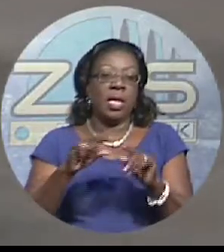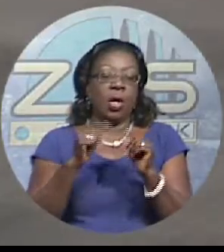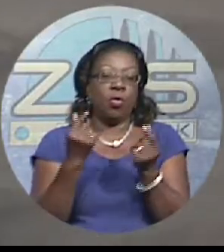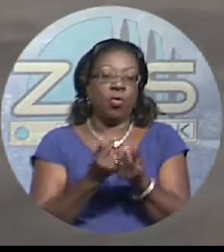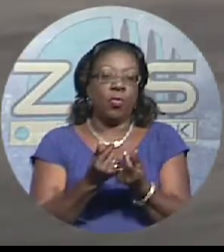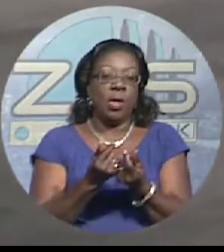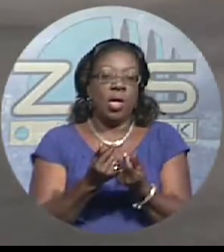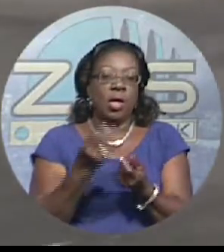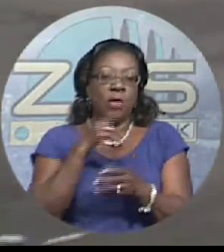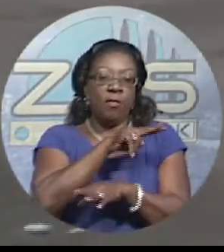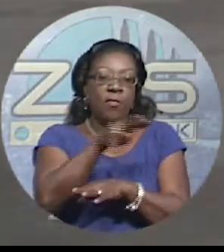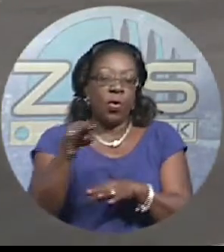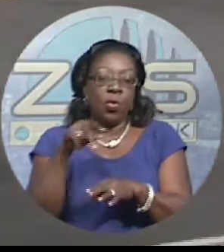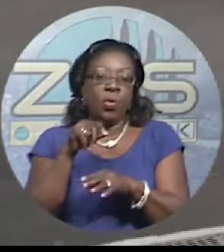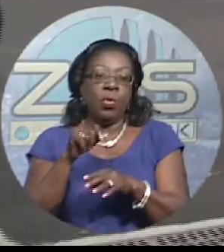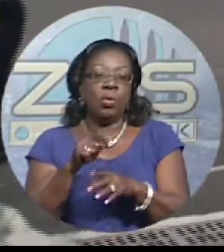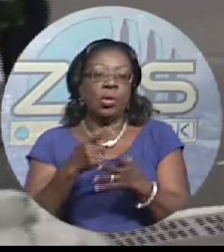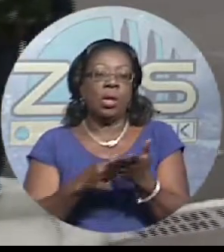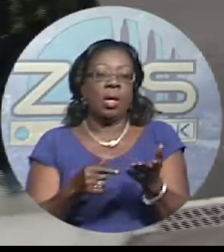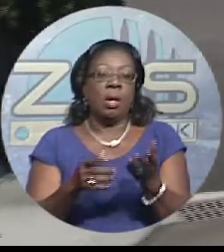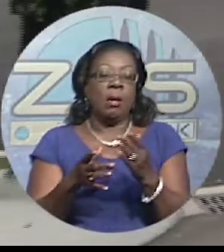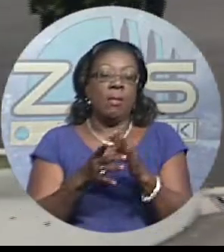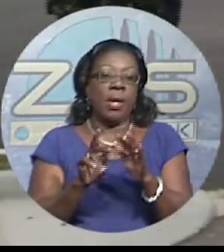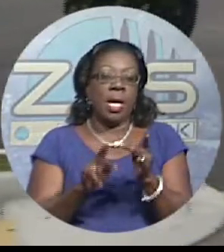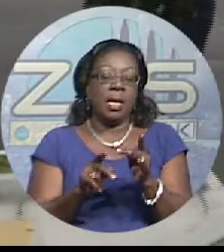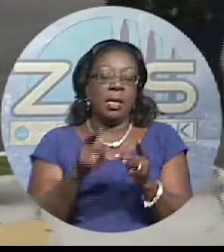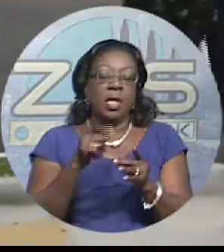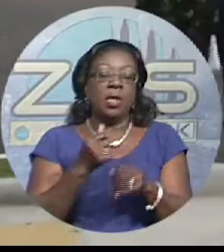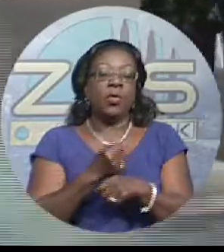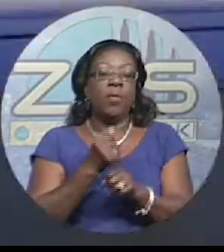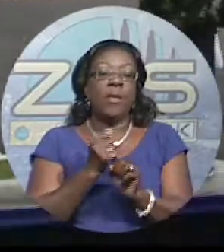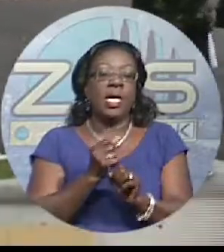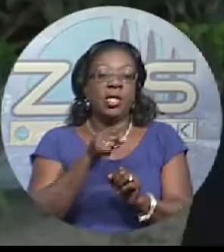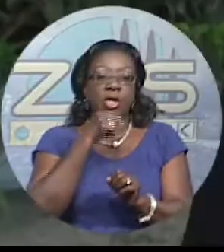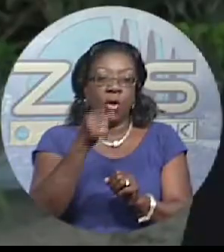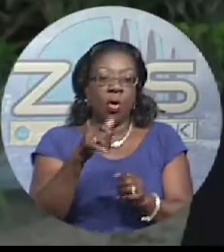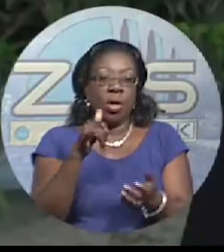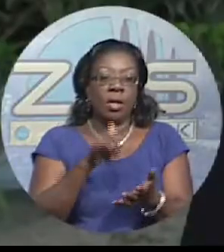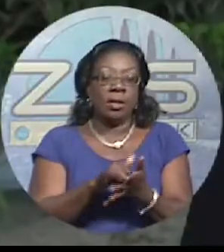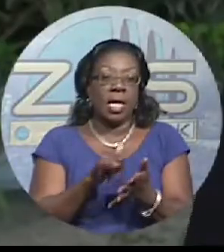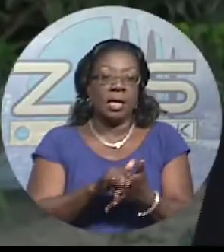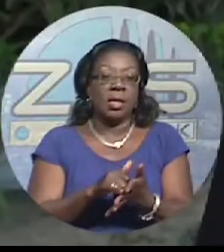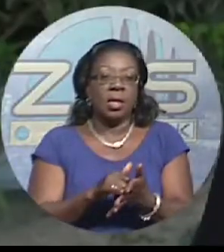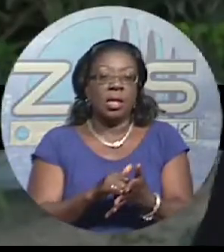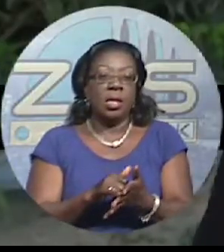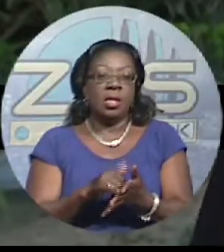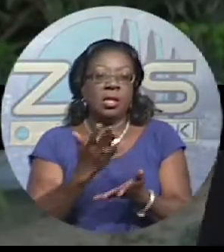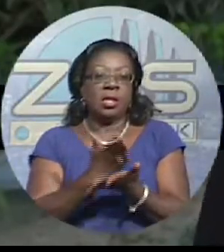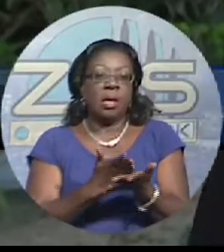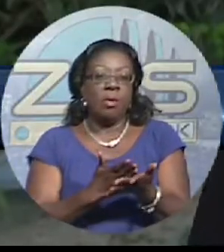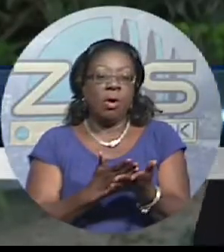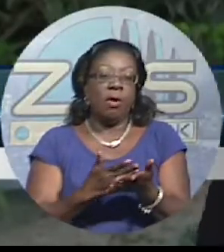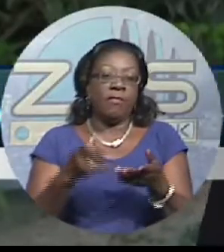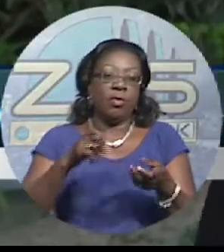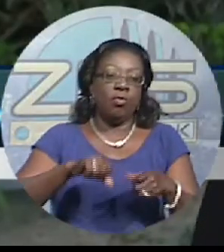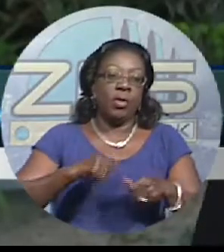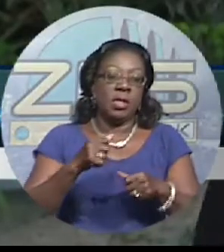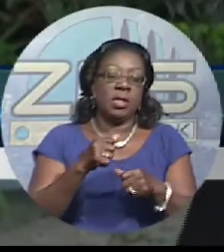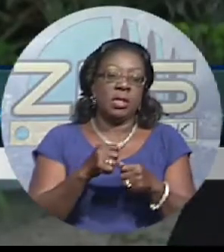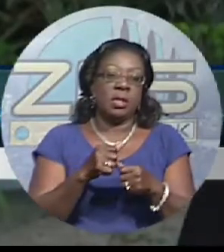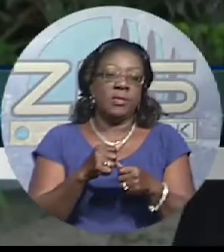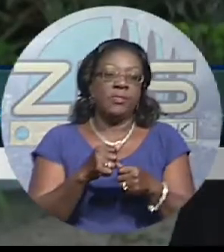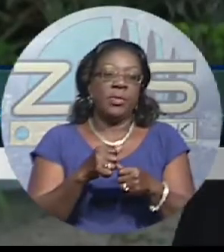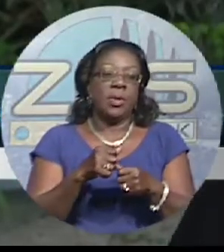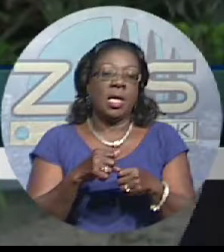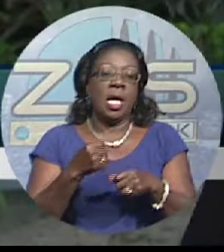remediation plan to ensure that it was correct, so that we make sure that some of the risks are obviously